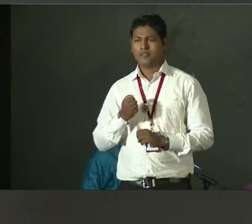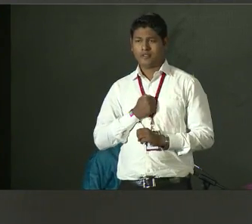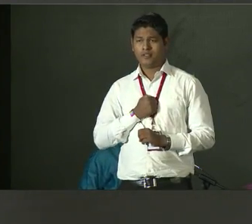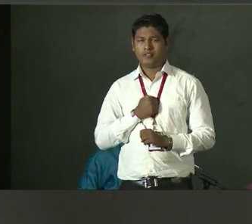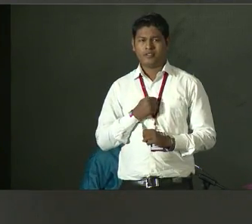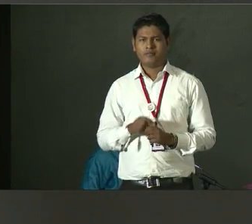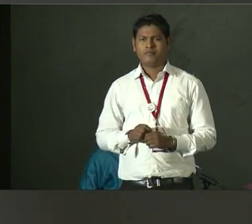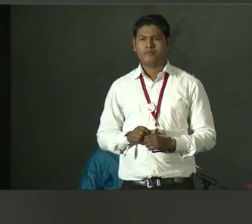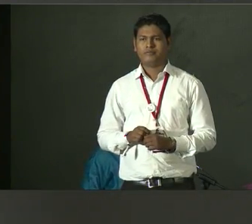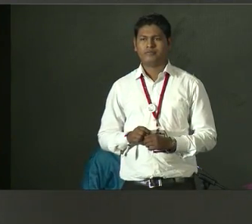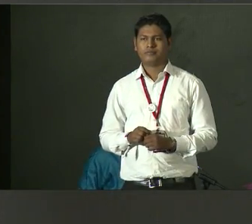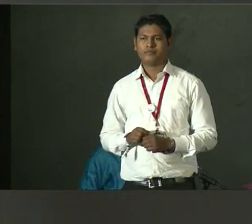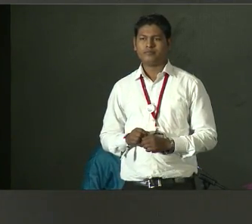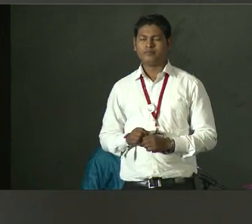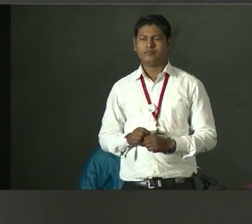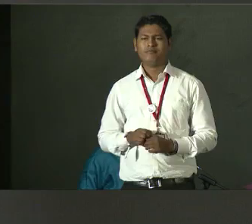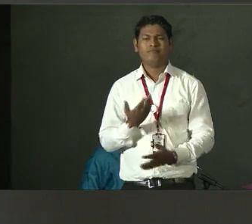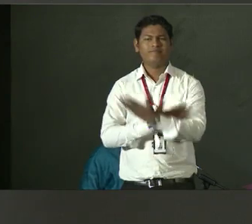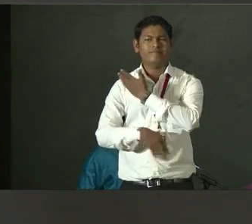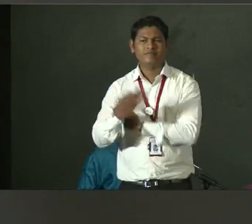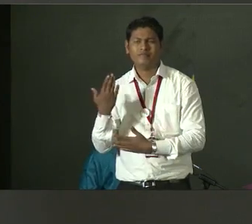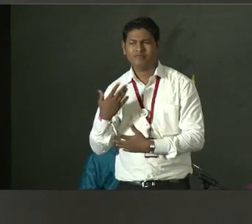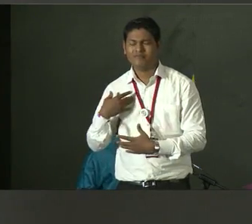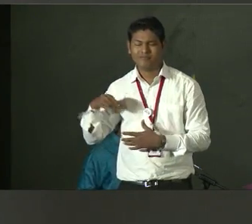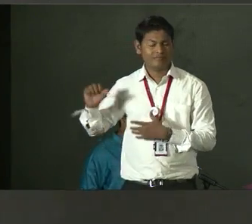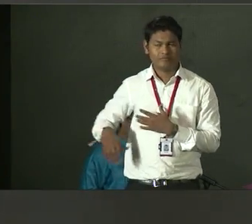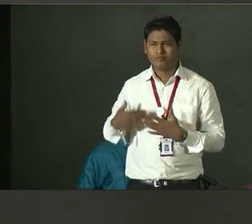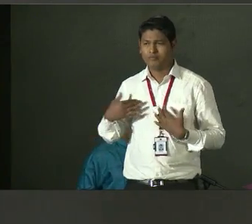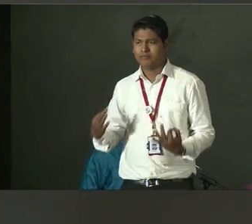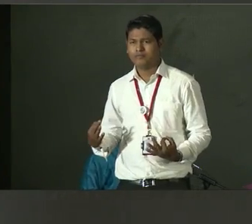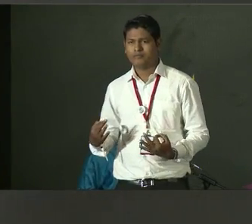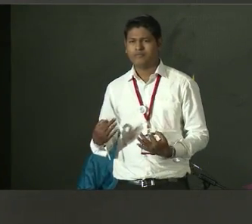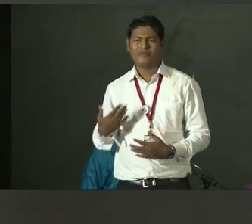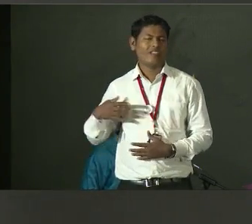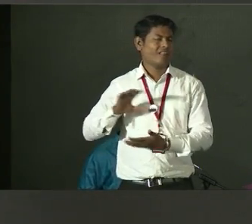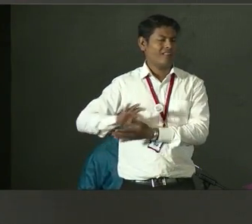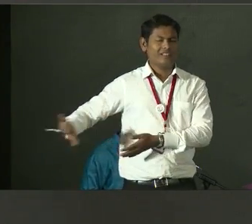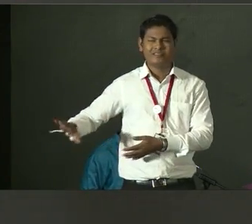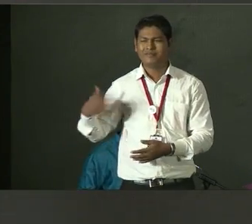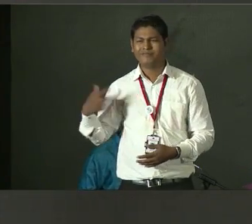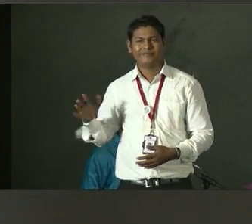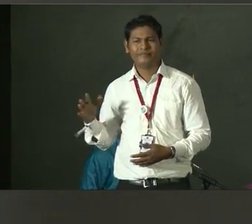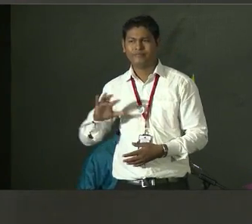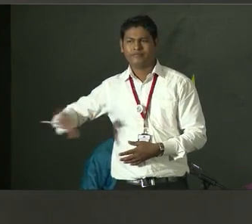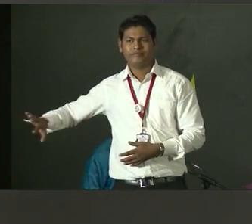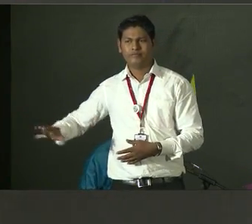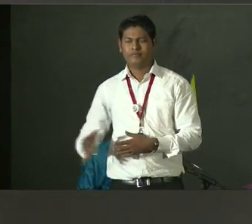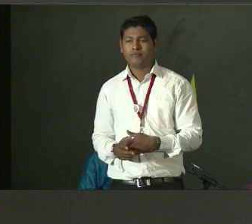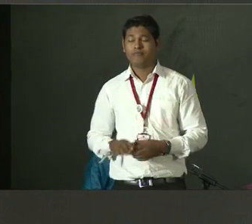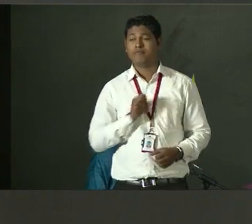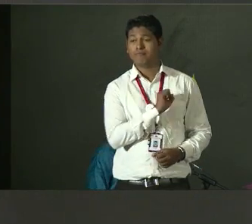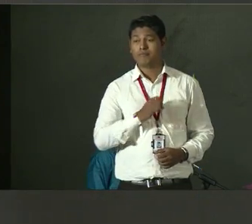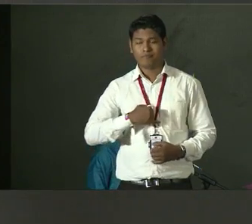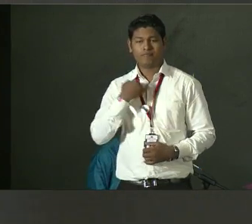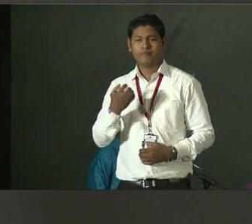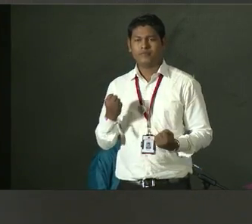disability or differently ableness or, you know, deformity, it matters nothing. I only consider there are